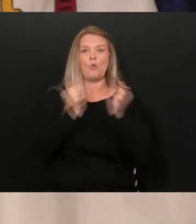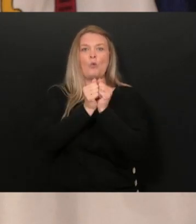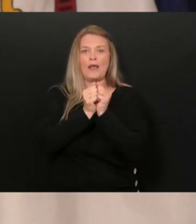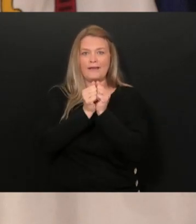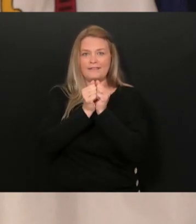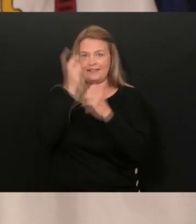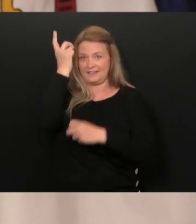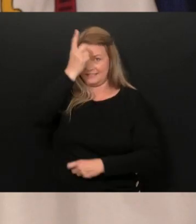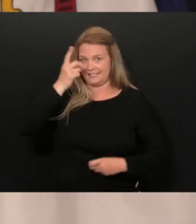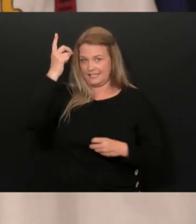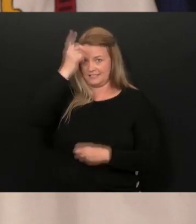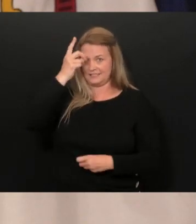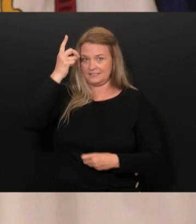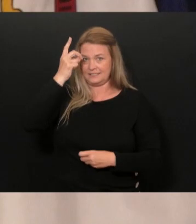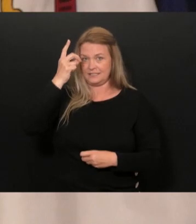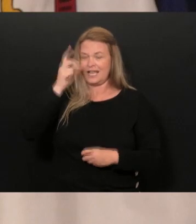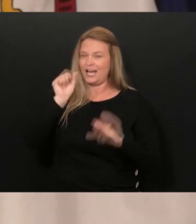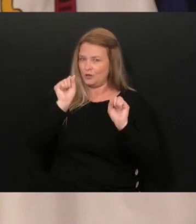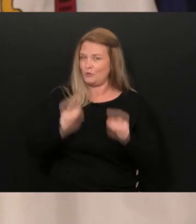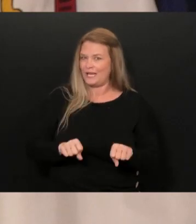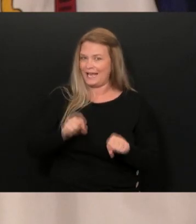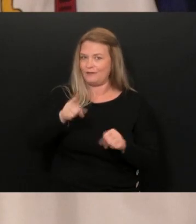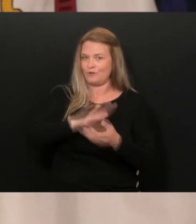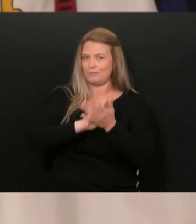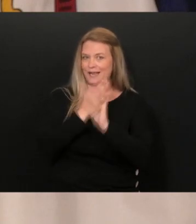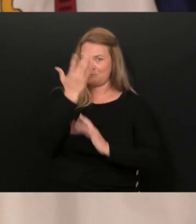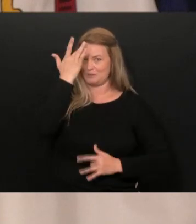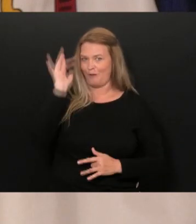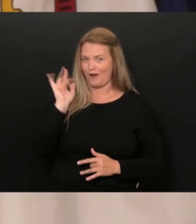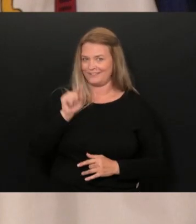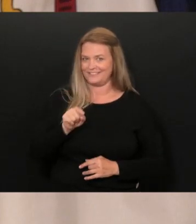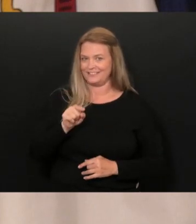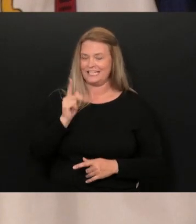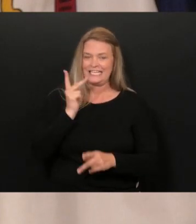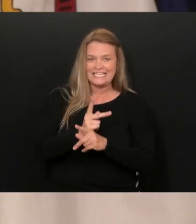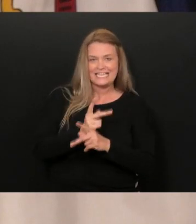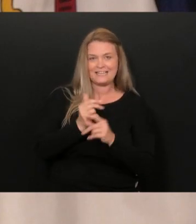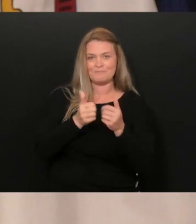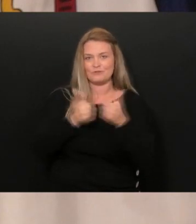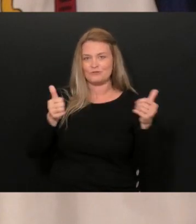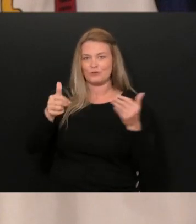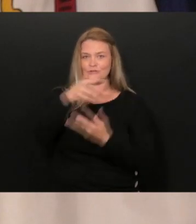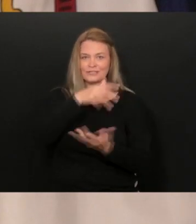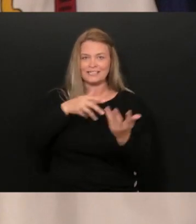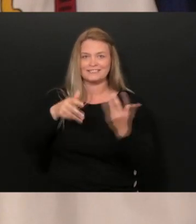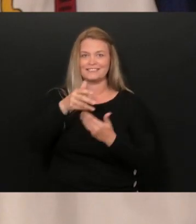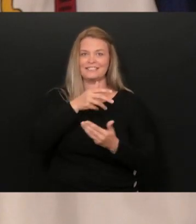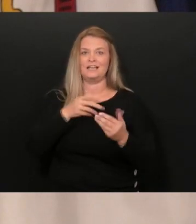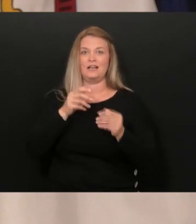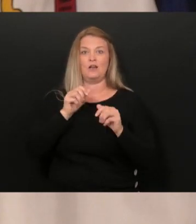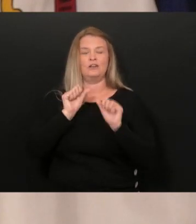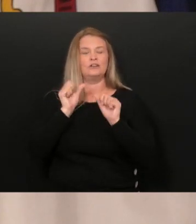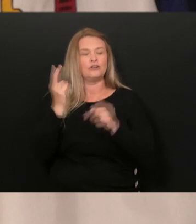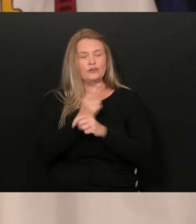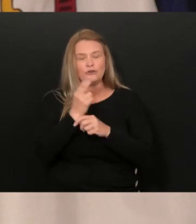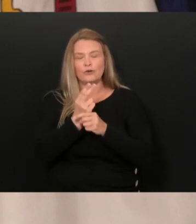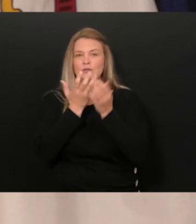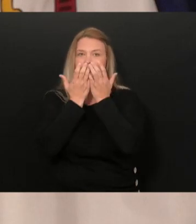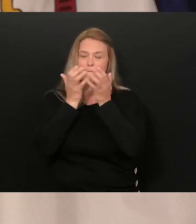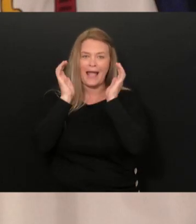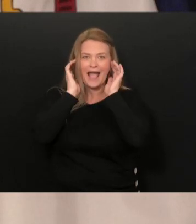can live with it if you'll just be really smart. Social distance. Absolutely wear a mask when you go